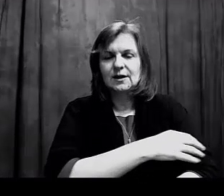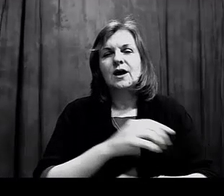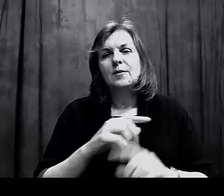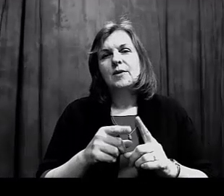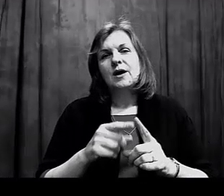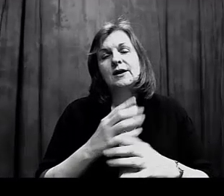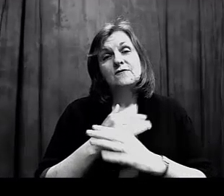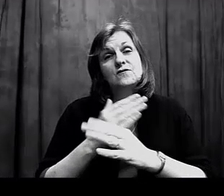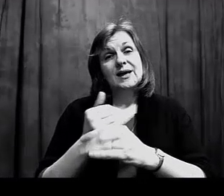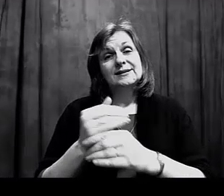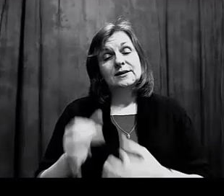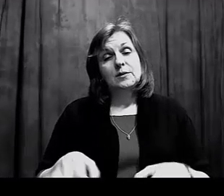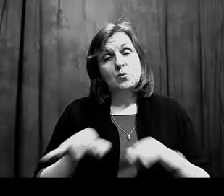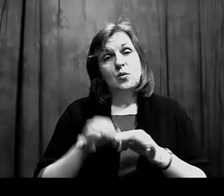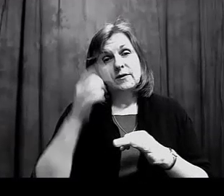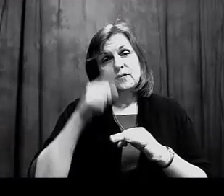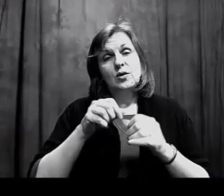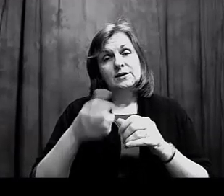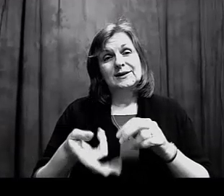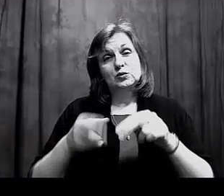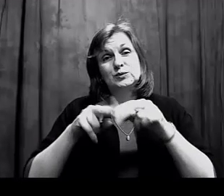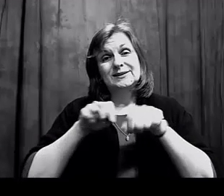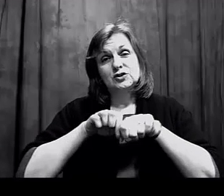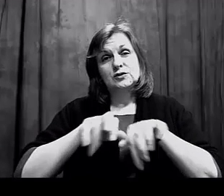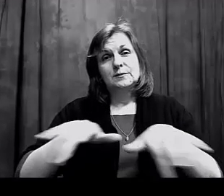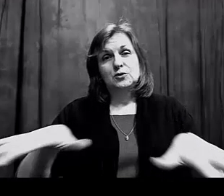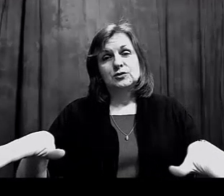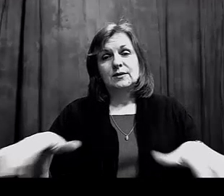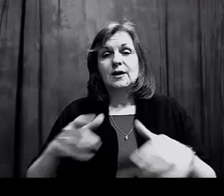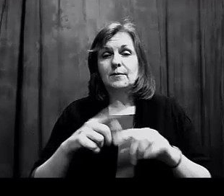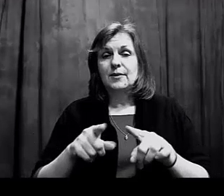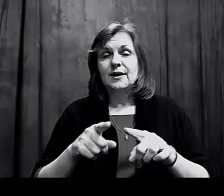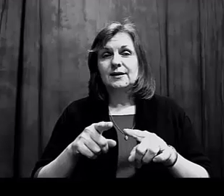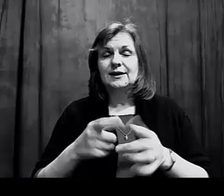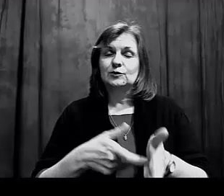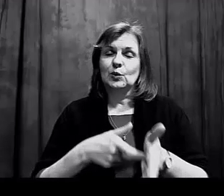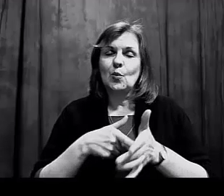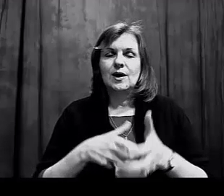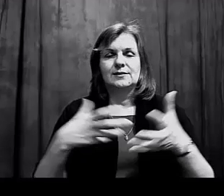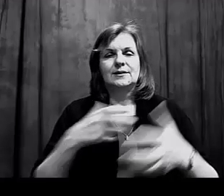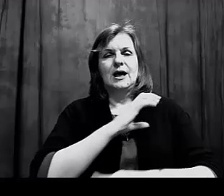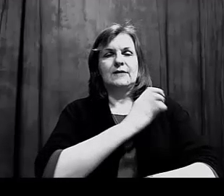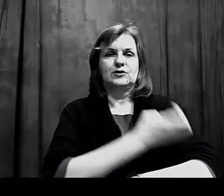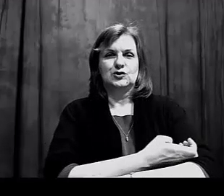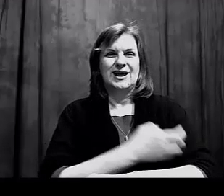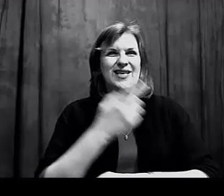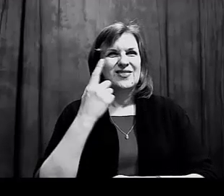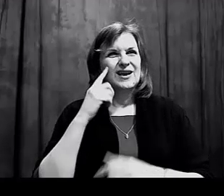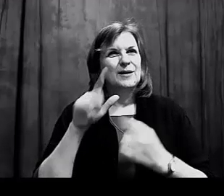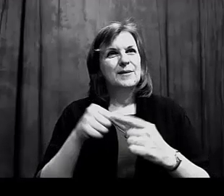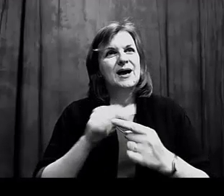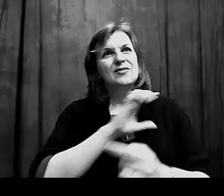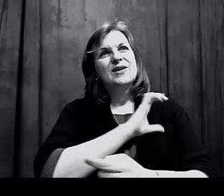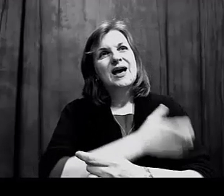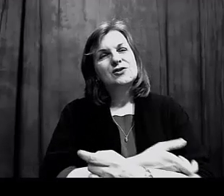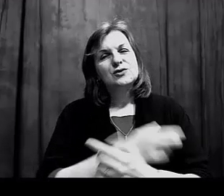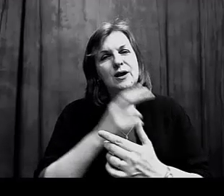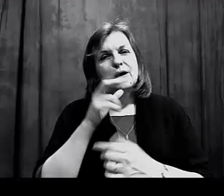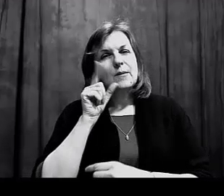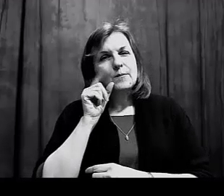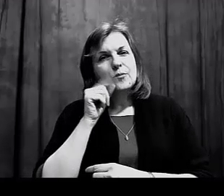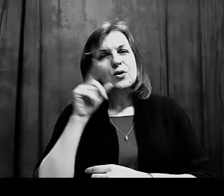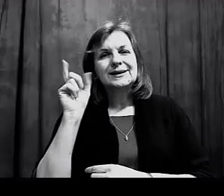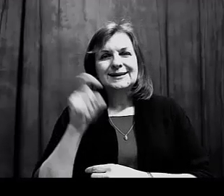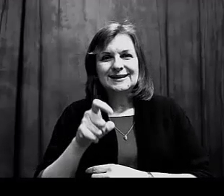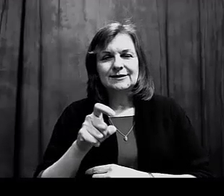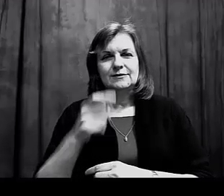fly anymore. But flight evolutionarily here, of course, very important to increase dispersal. It is, however, though, very,